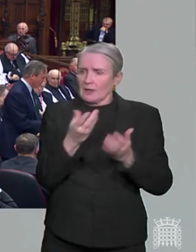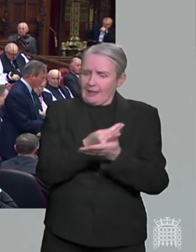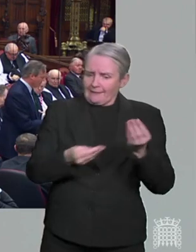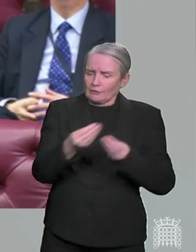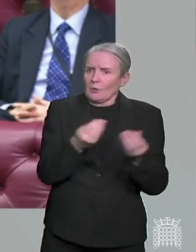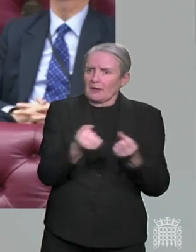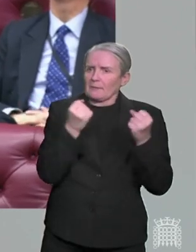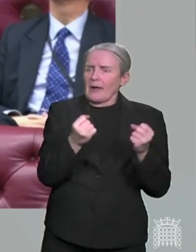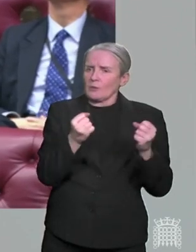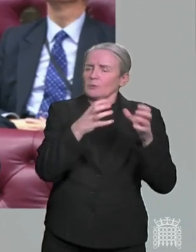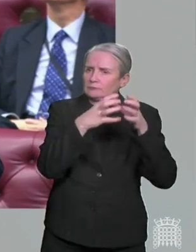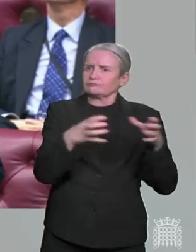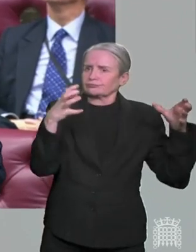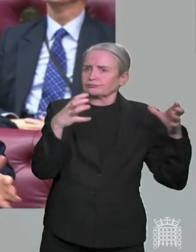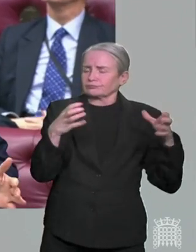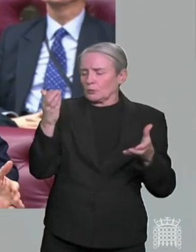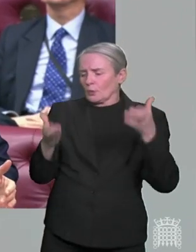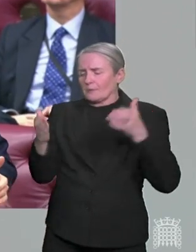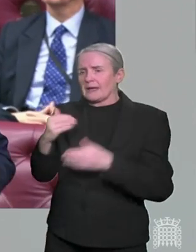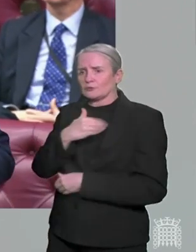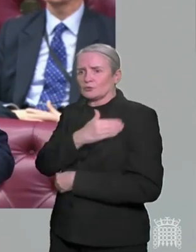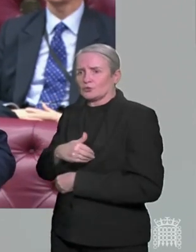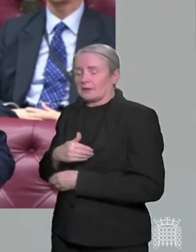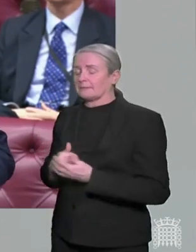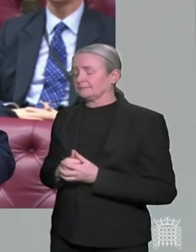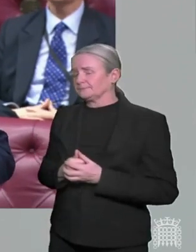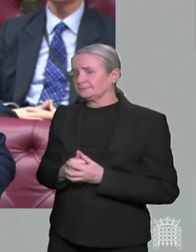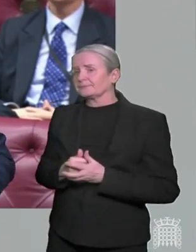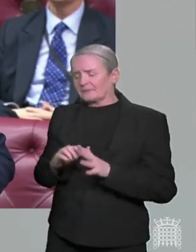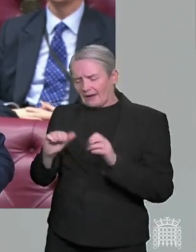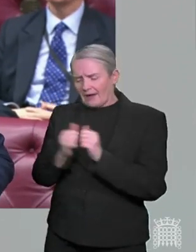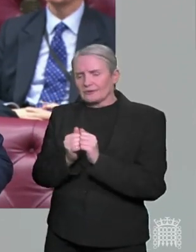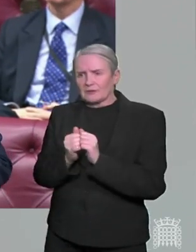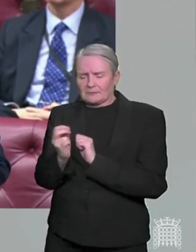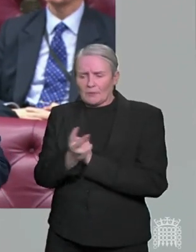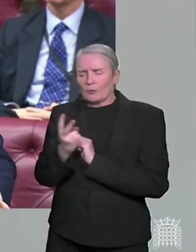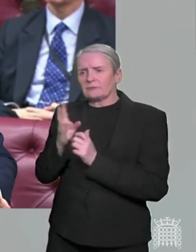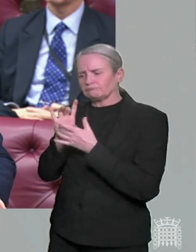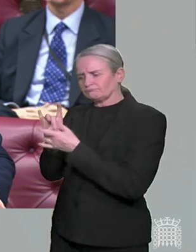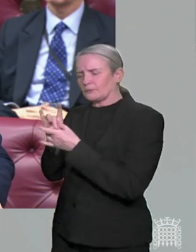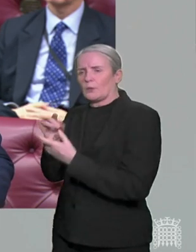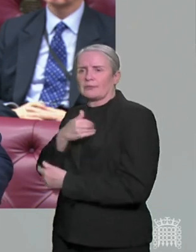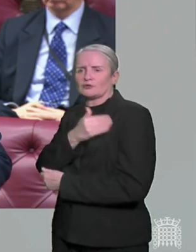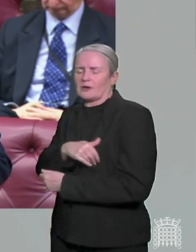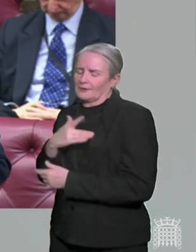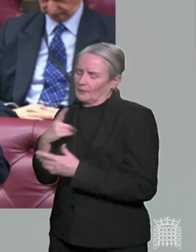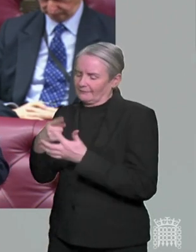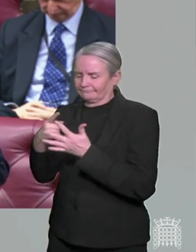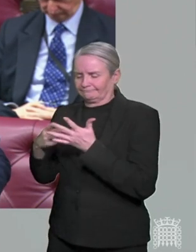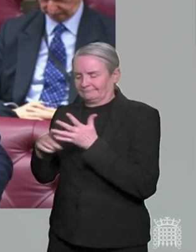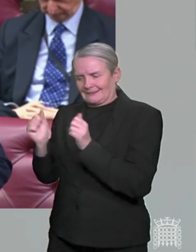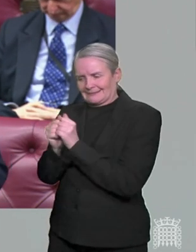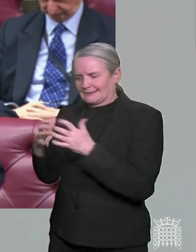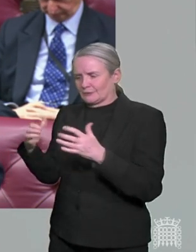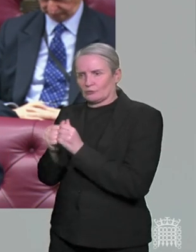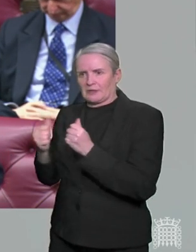my noble friend. I think you can do both those things. It is important that we have a relationship with China. There are many disagreements we have. They are